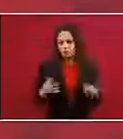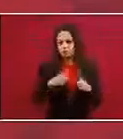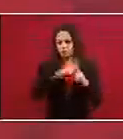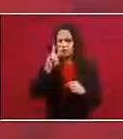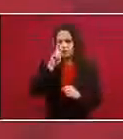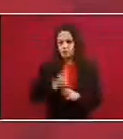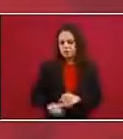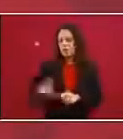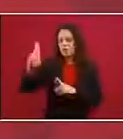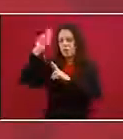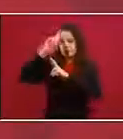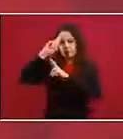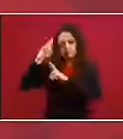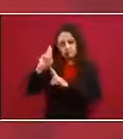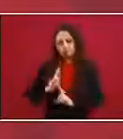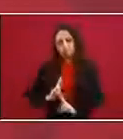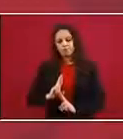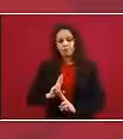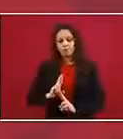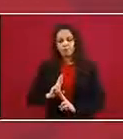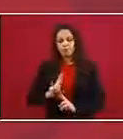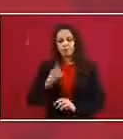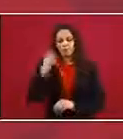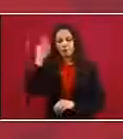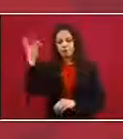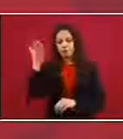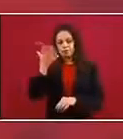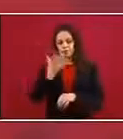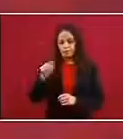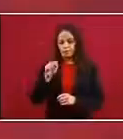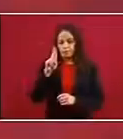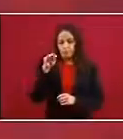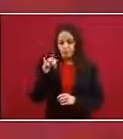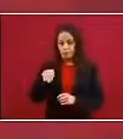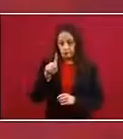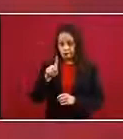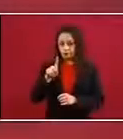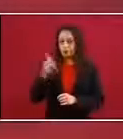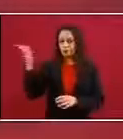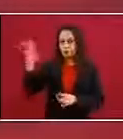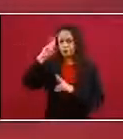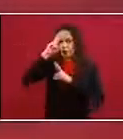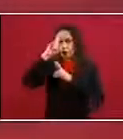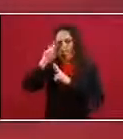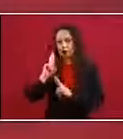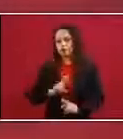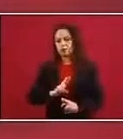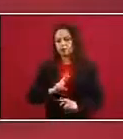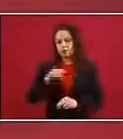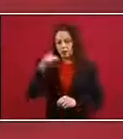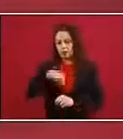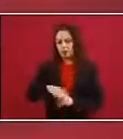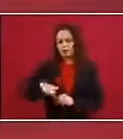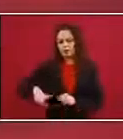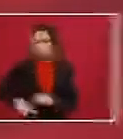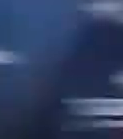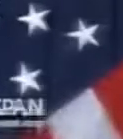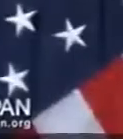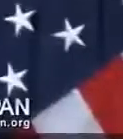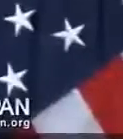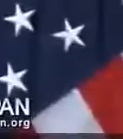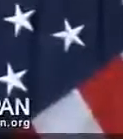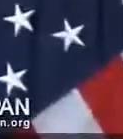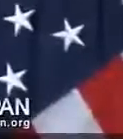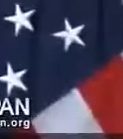nos han respetado. El presidente Trump ha sido respetuoso del pueblo y del gobierno de